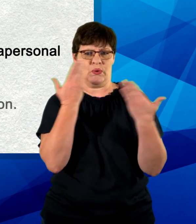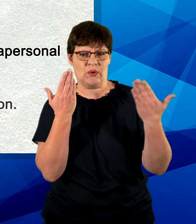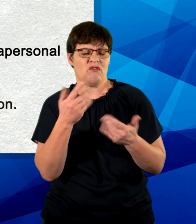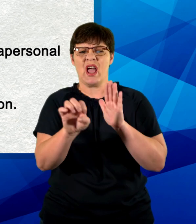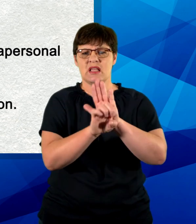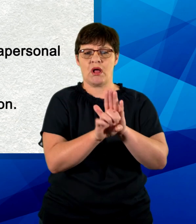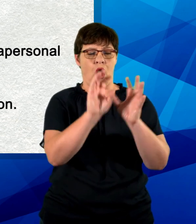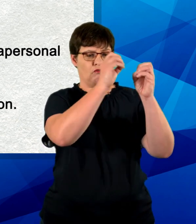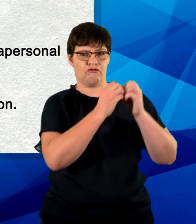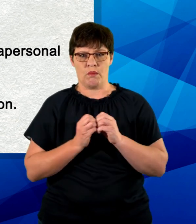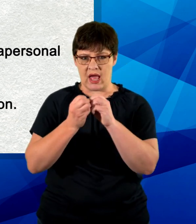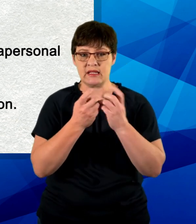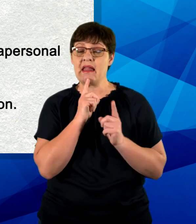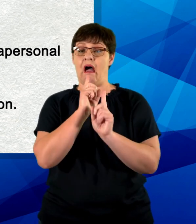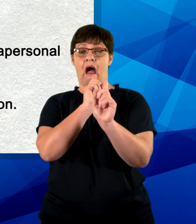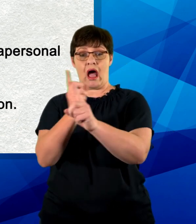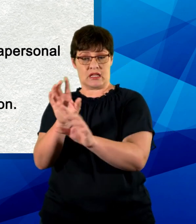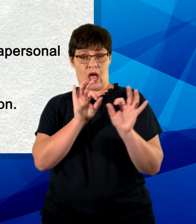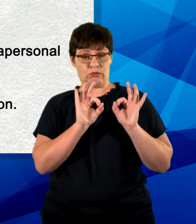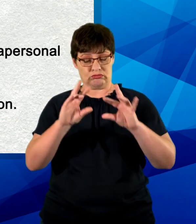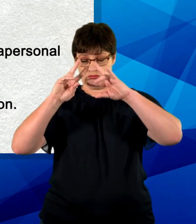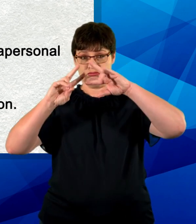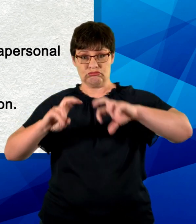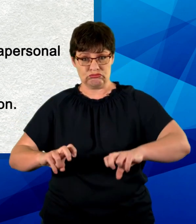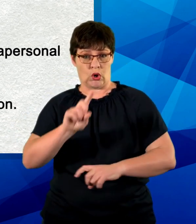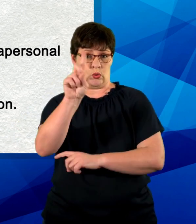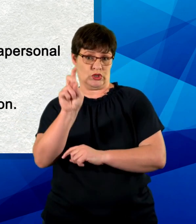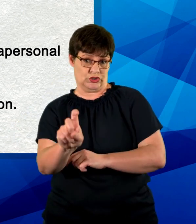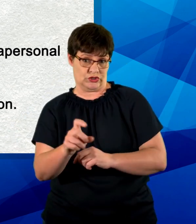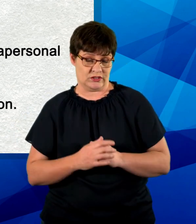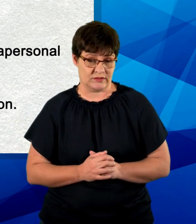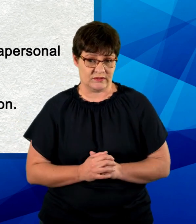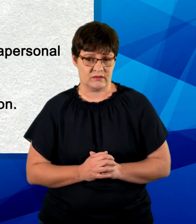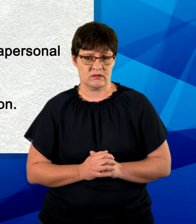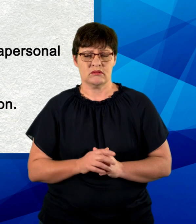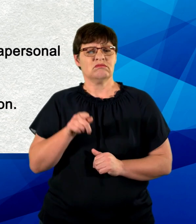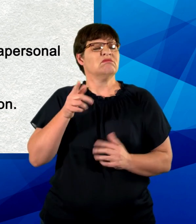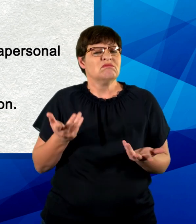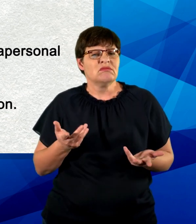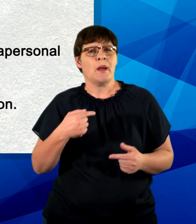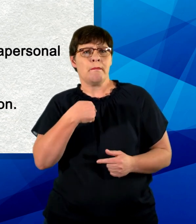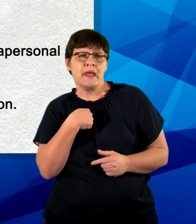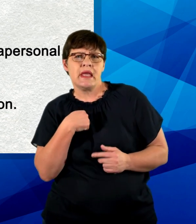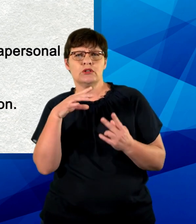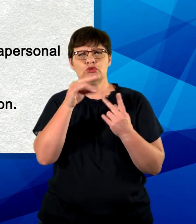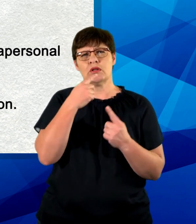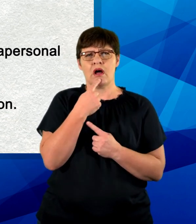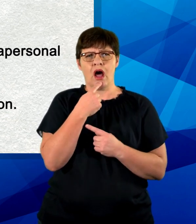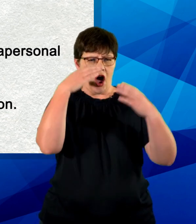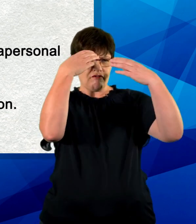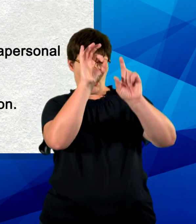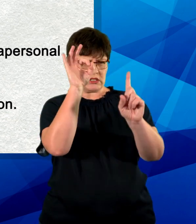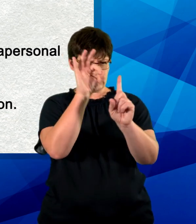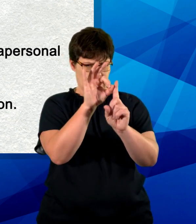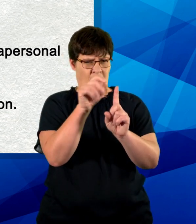example, formulate and answer an appropriate research question. This leaves you with a choice of a specific focus for